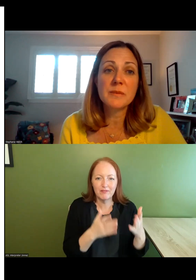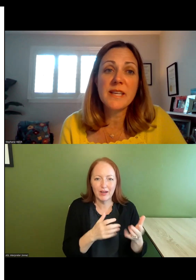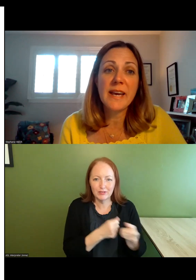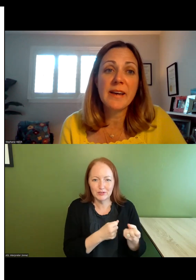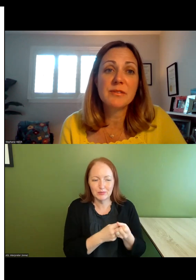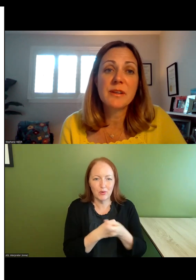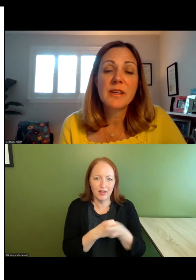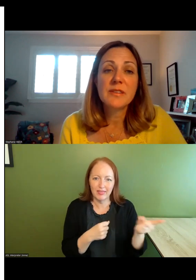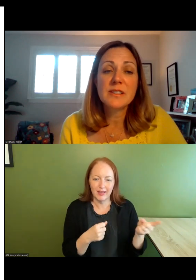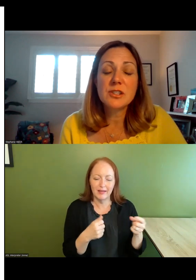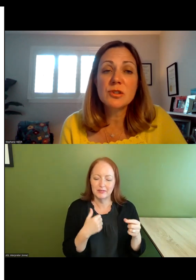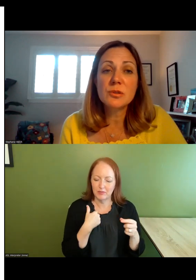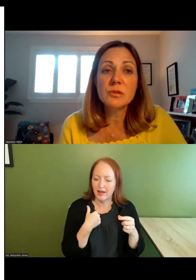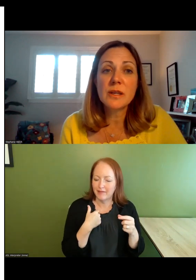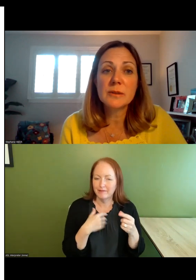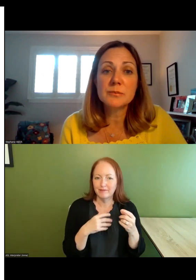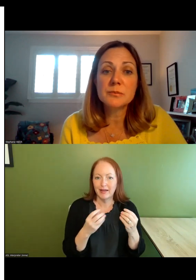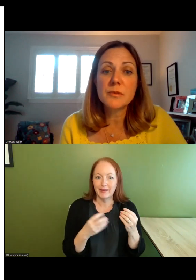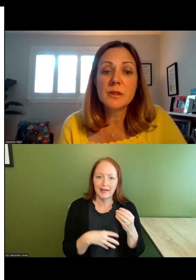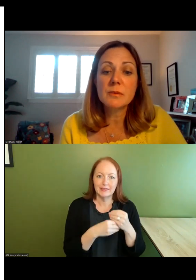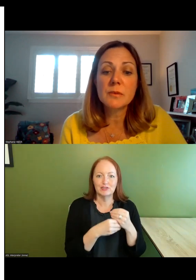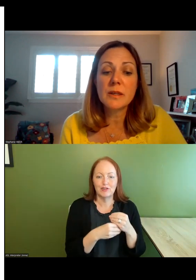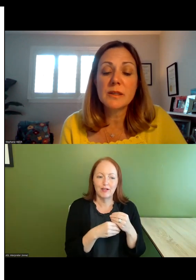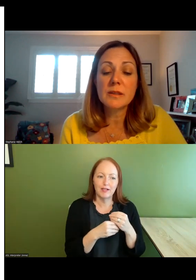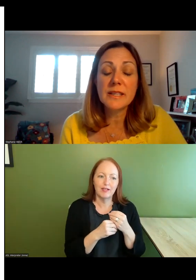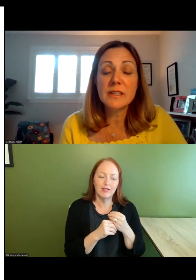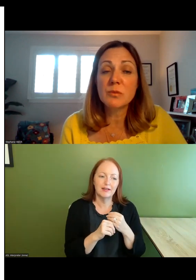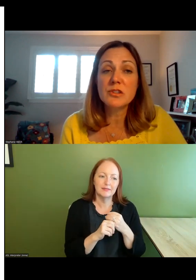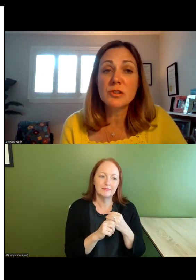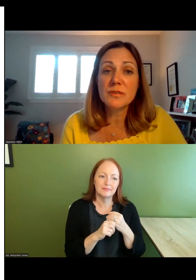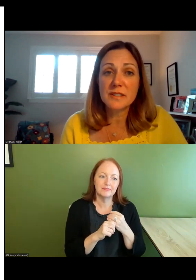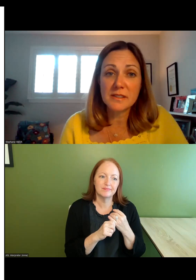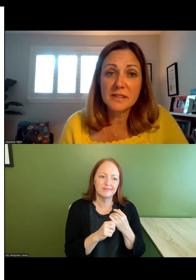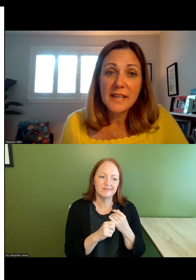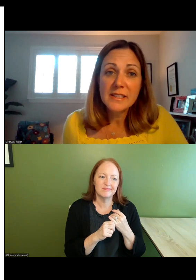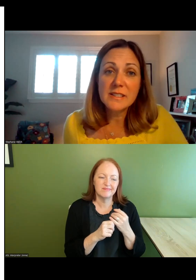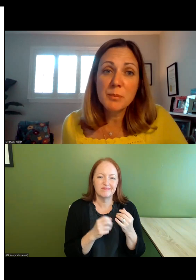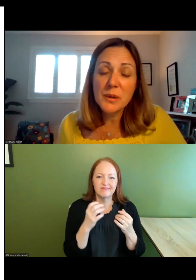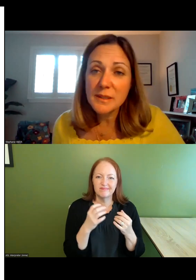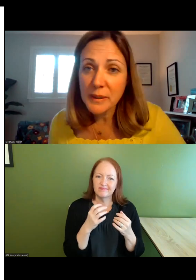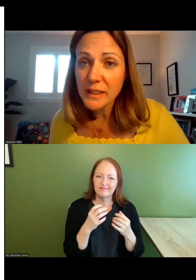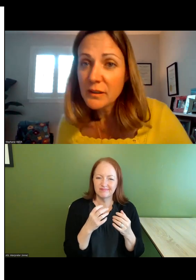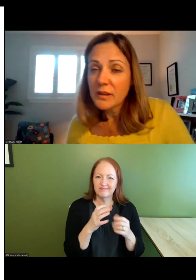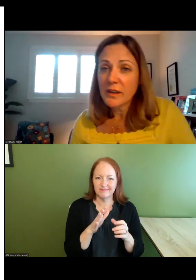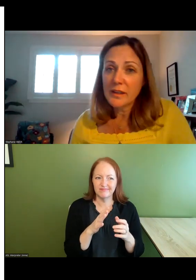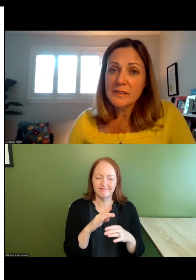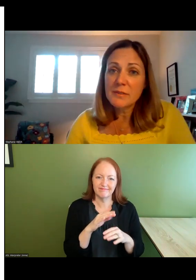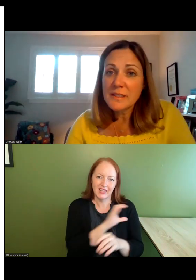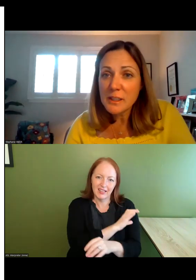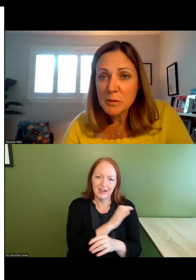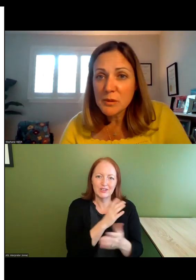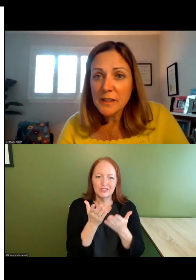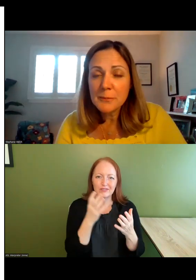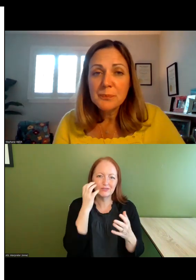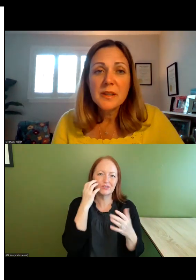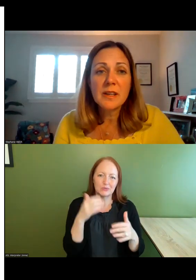support them to have the additional clinically enriched services to support somebody living